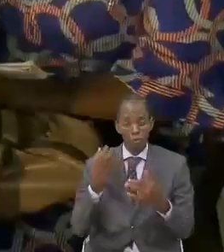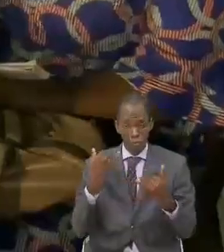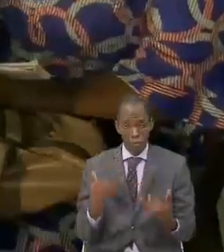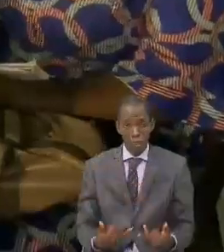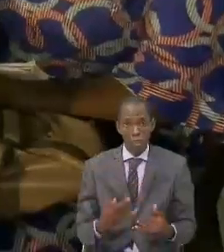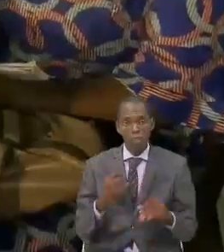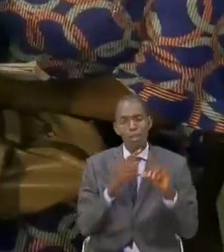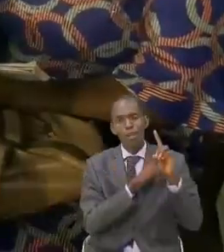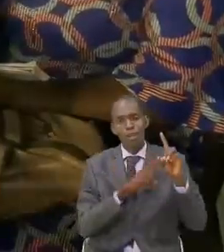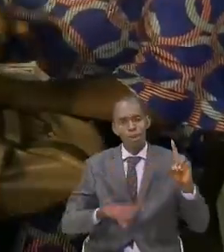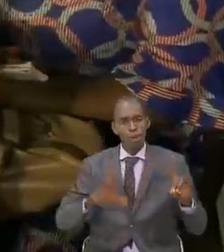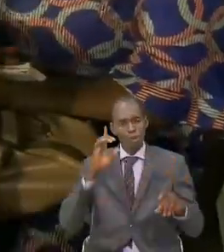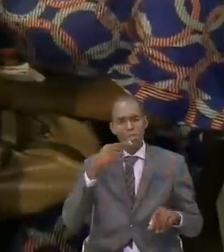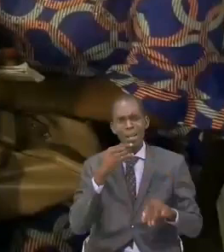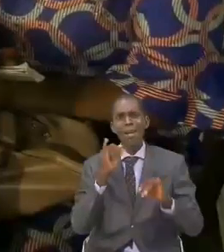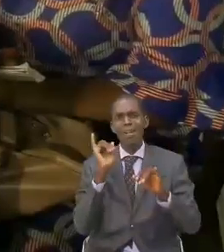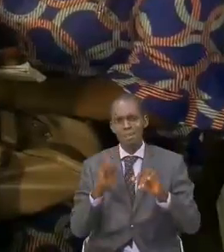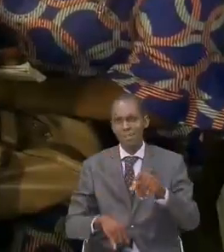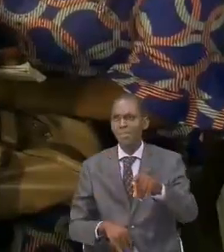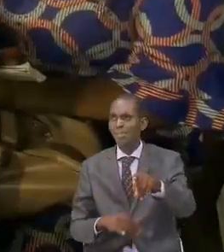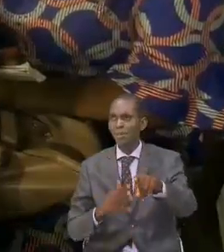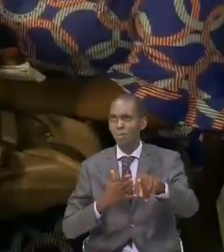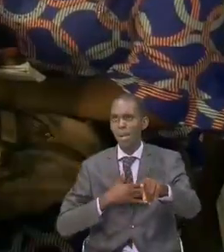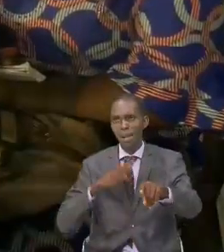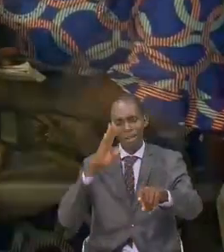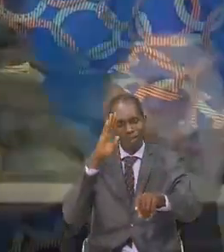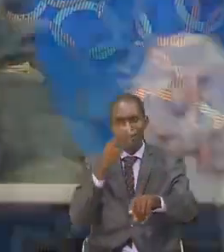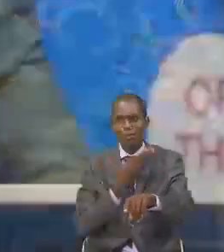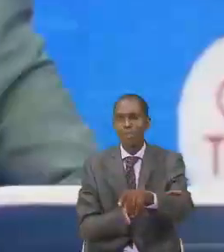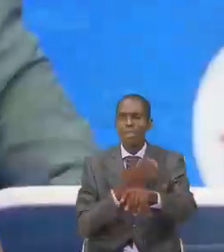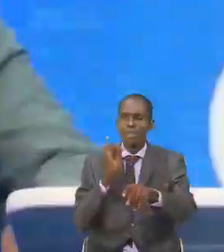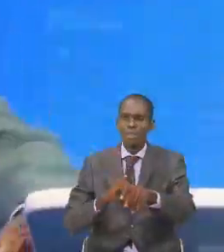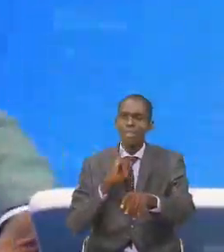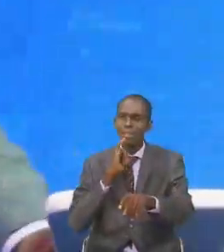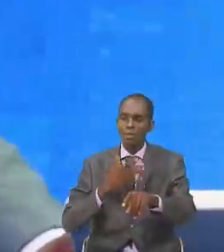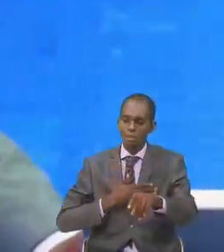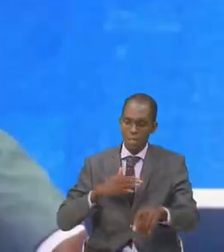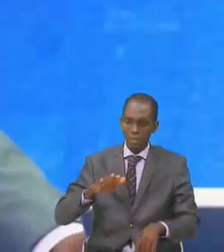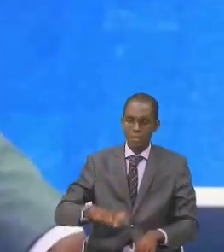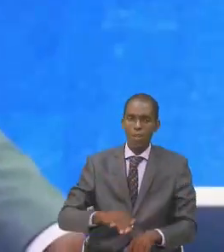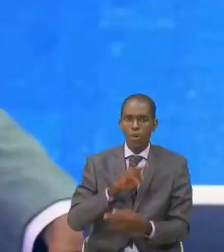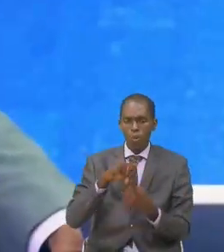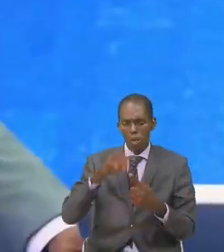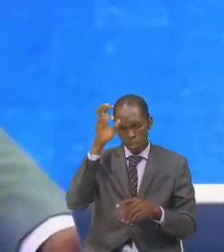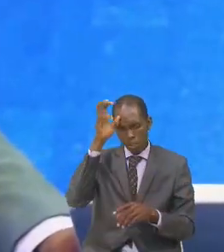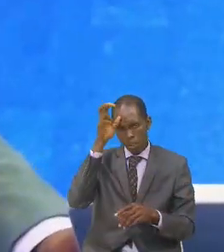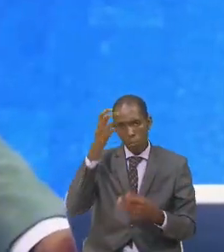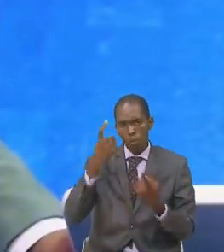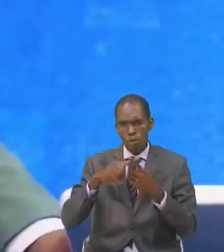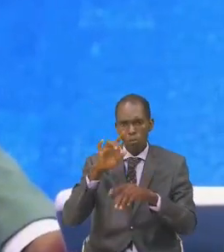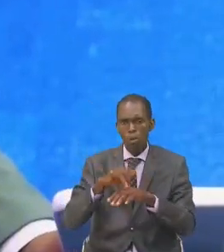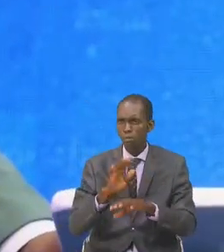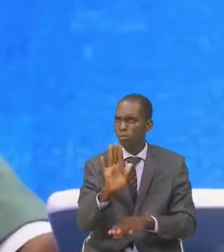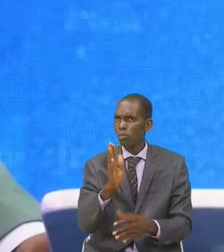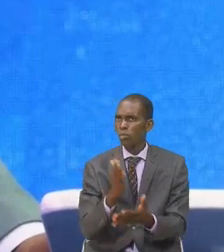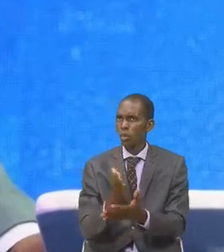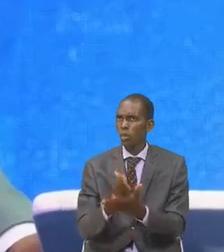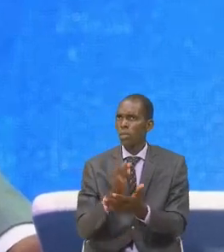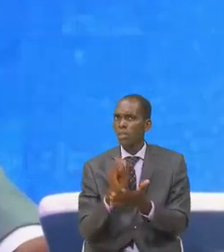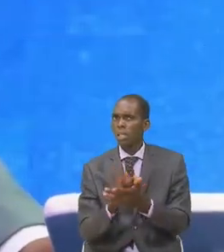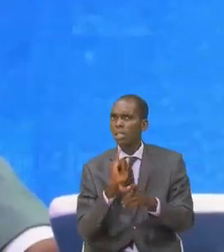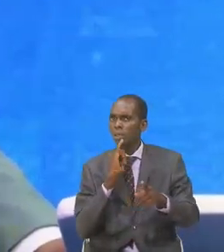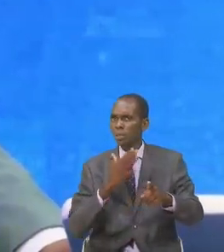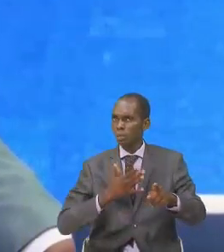And anywhere you go from today, the Lord will say, that's my child. That's my child.